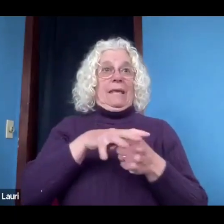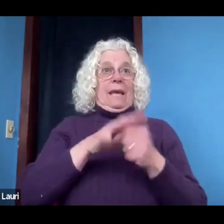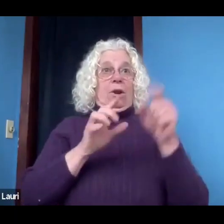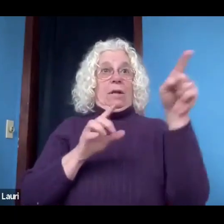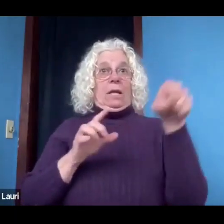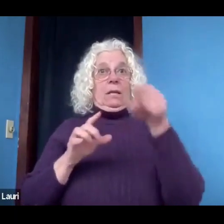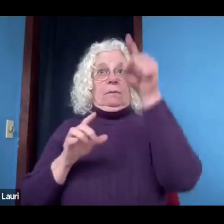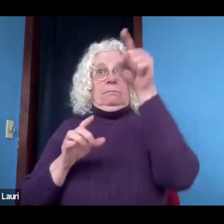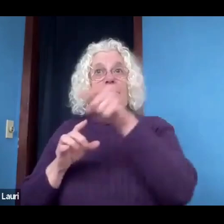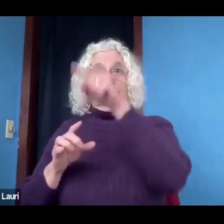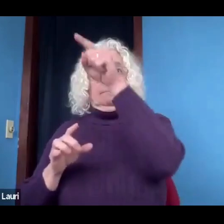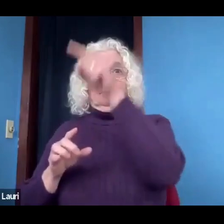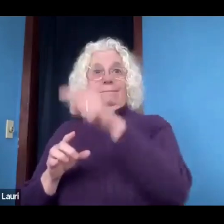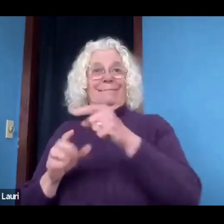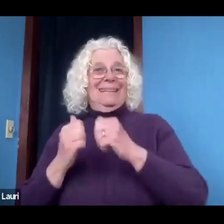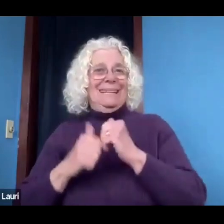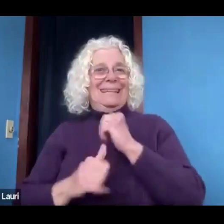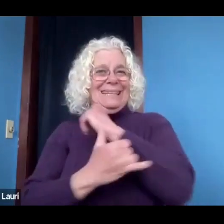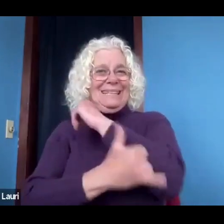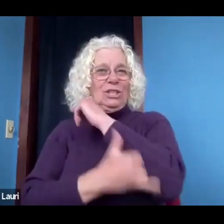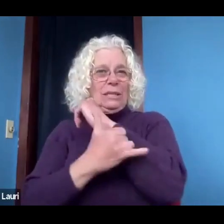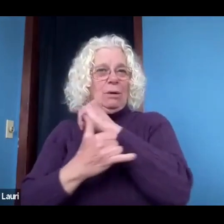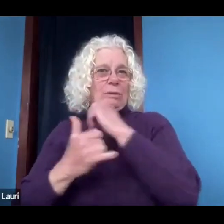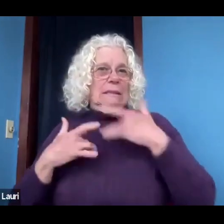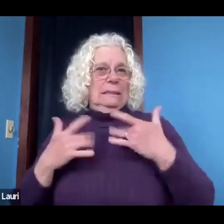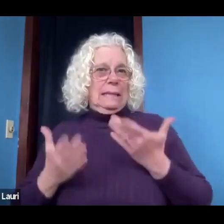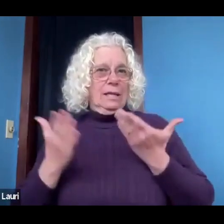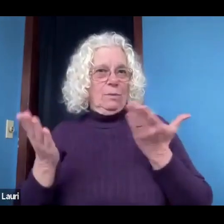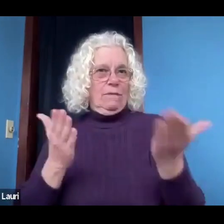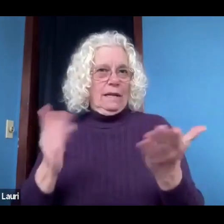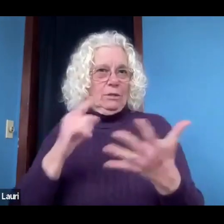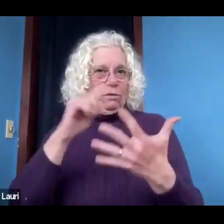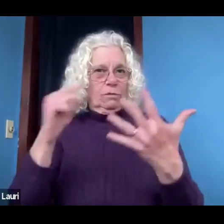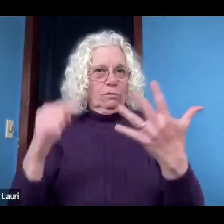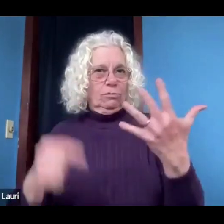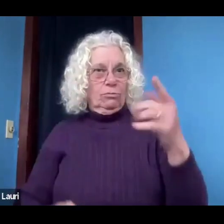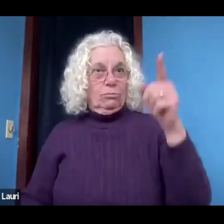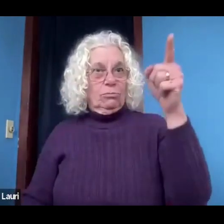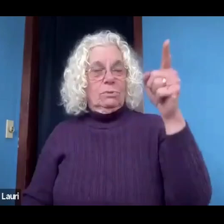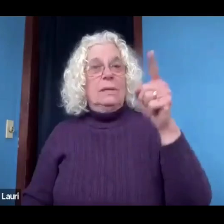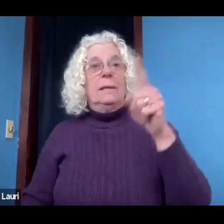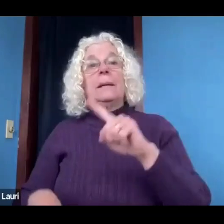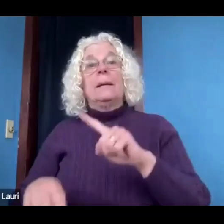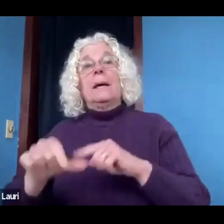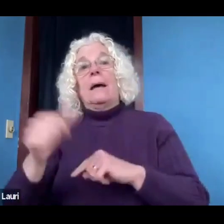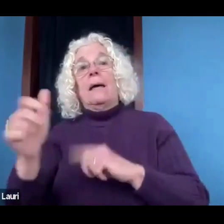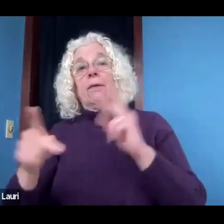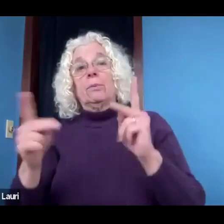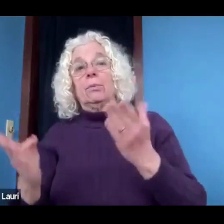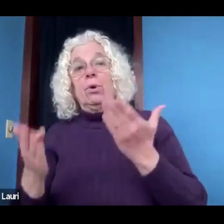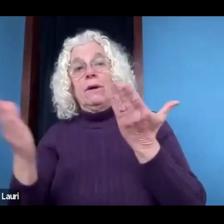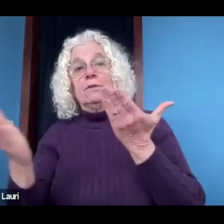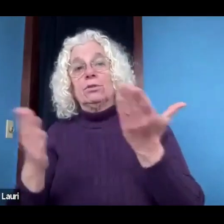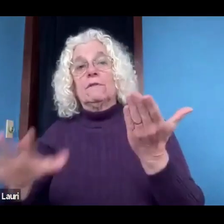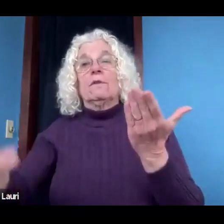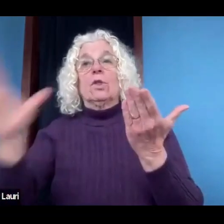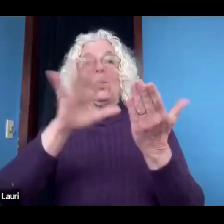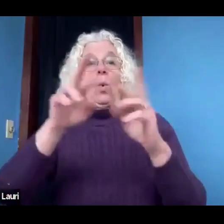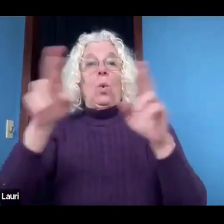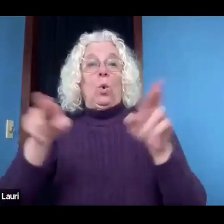who are out in each county providing services. We also have partners who are providing services to the entire